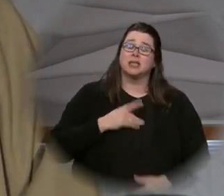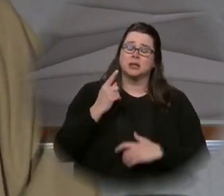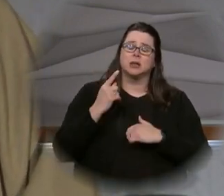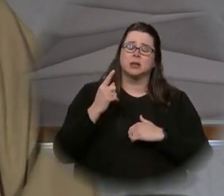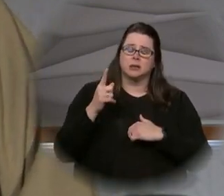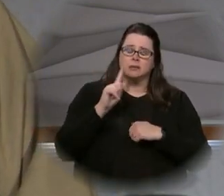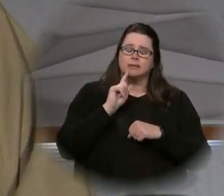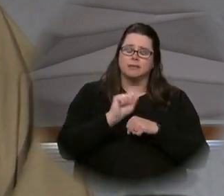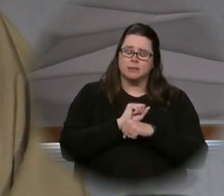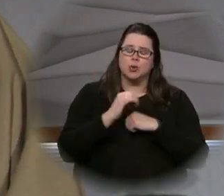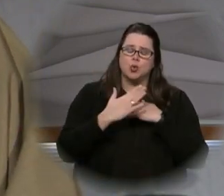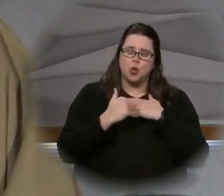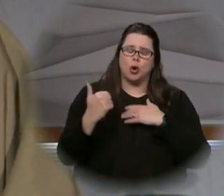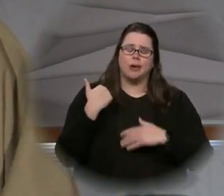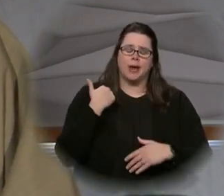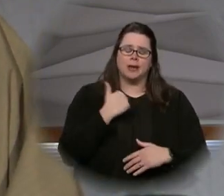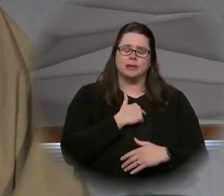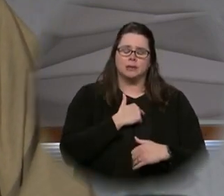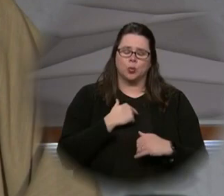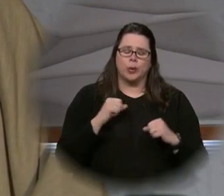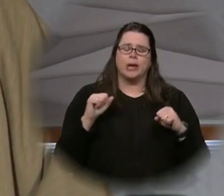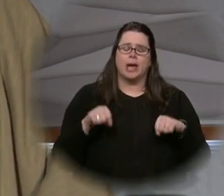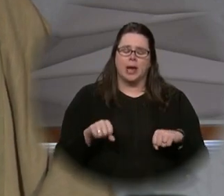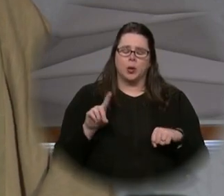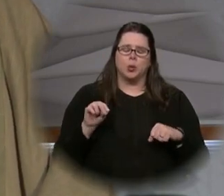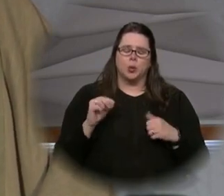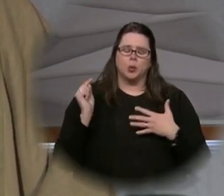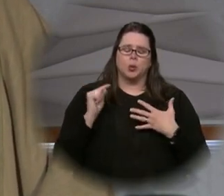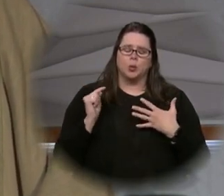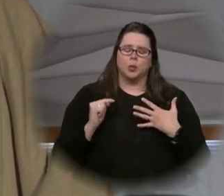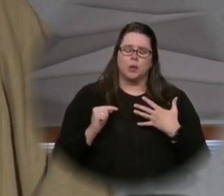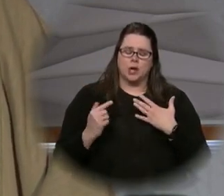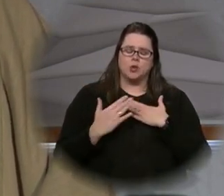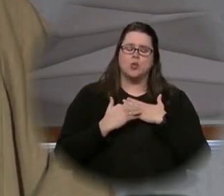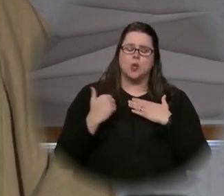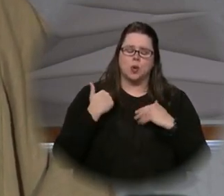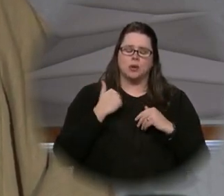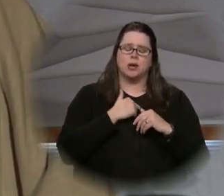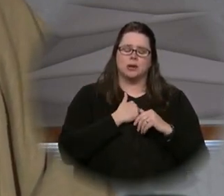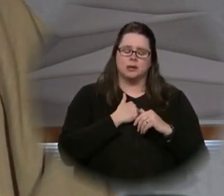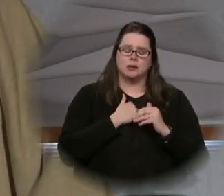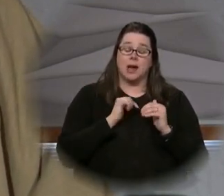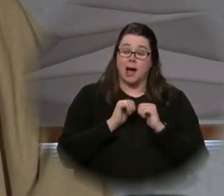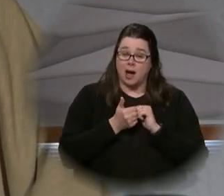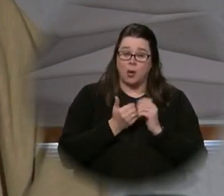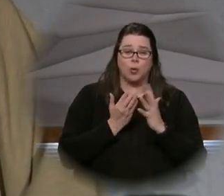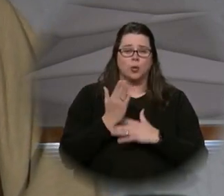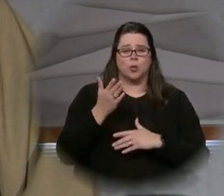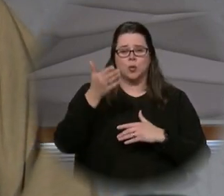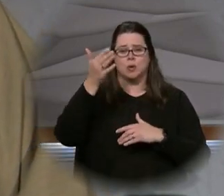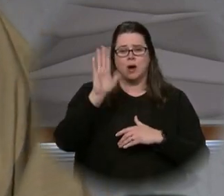called by you and that we can do these things that you have called us to do through God's love.